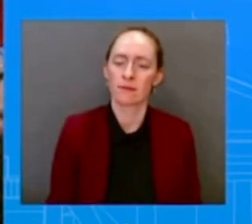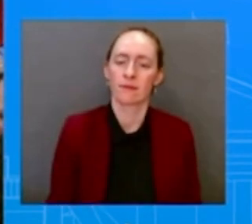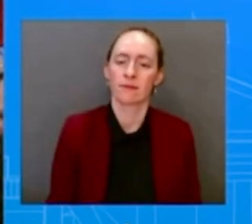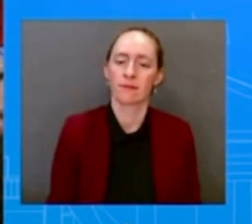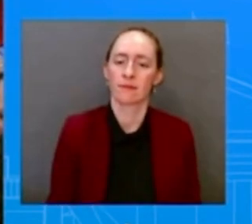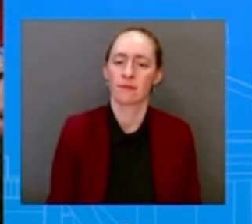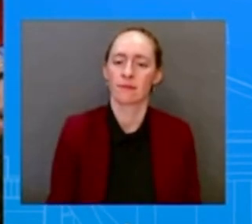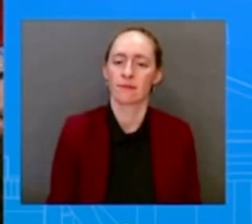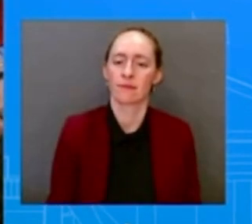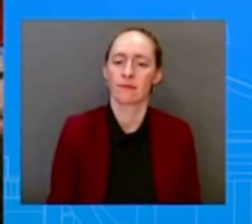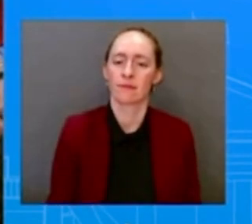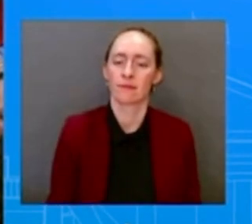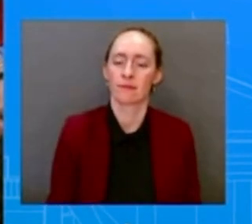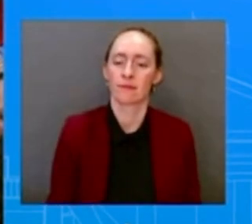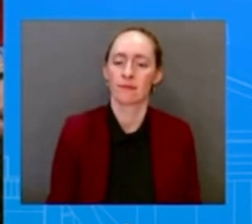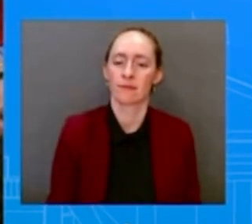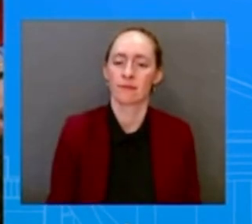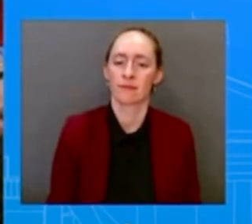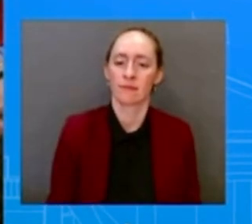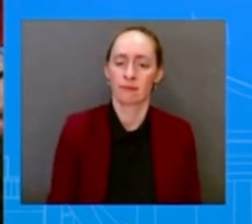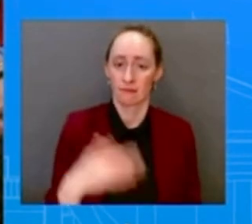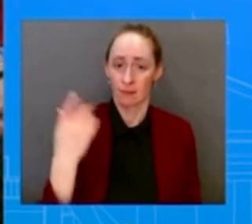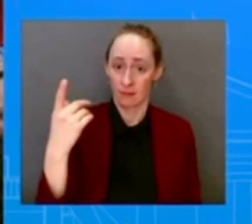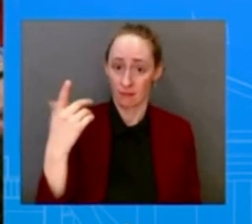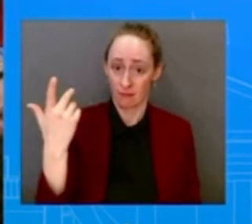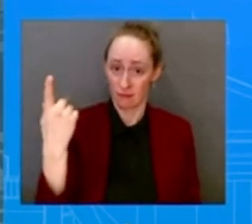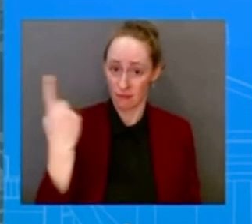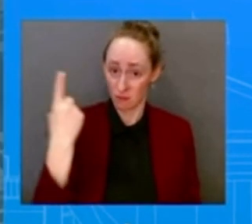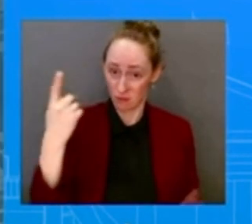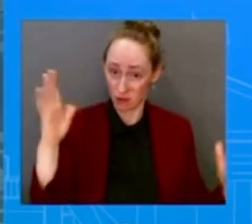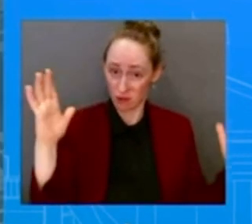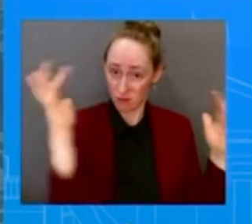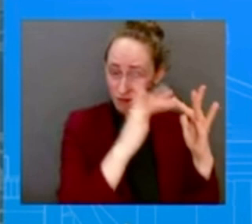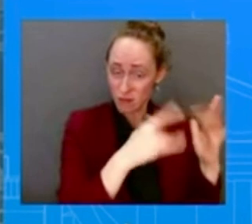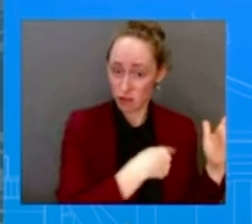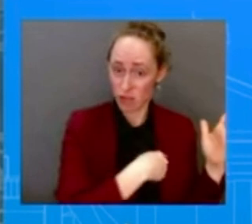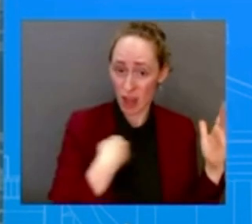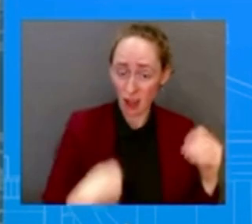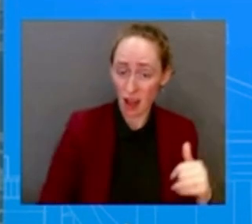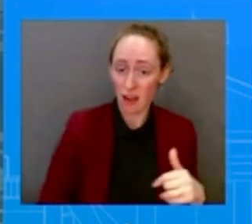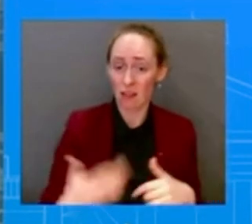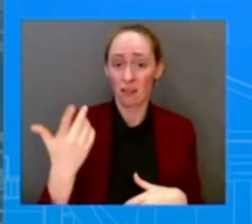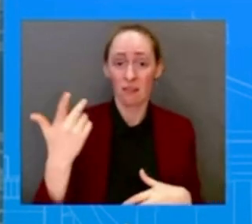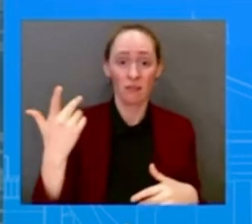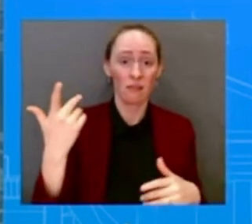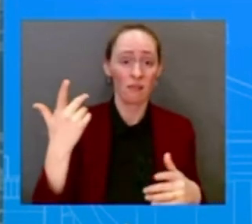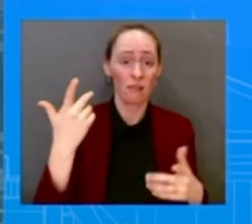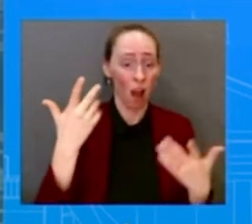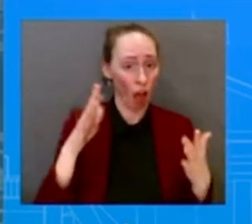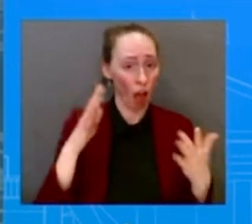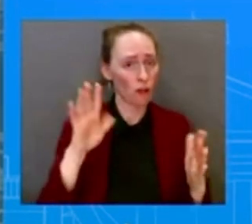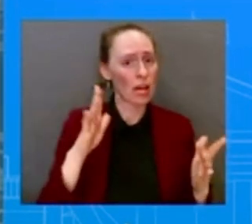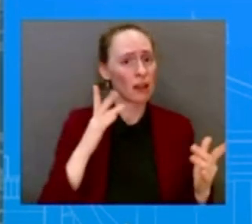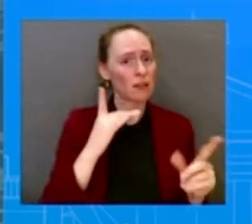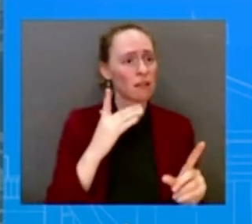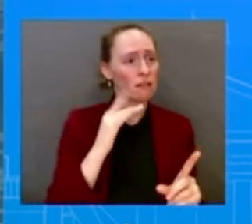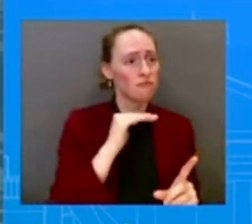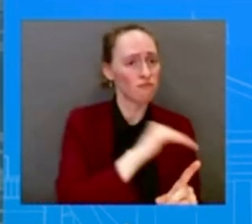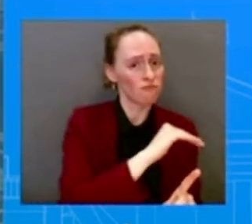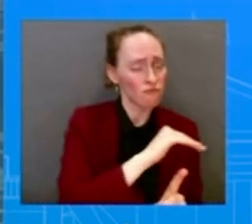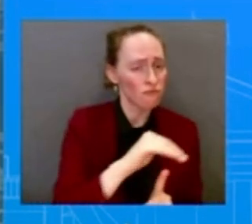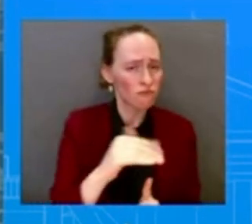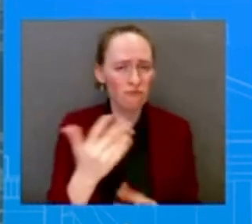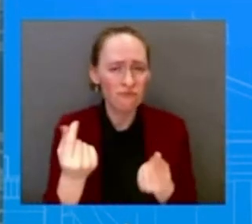of communication between the U.S. and China right now? Well, certainly. Look, we have an embassy in Beijing. Diplomatic